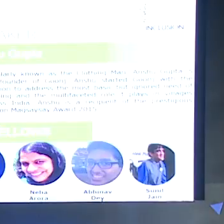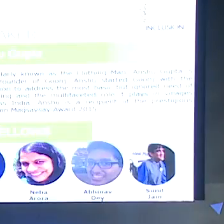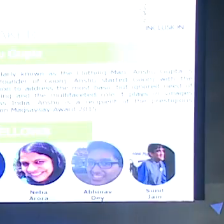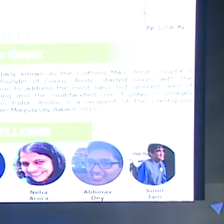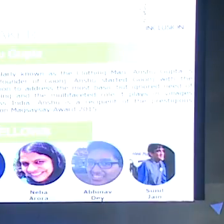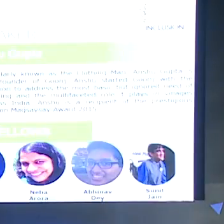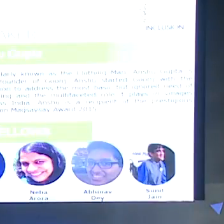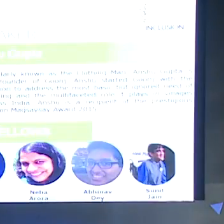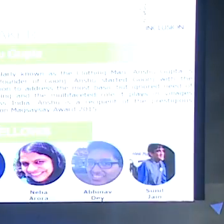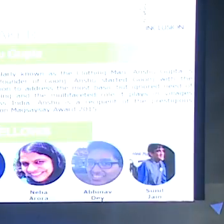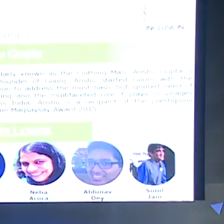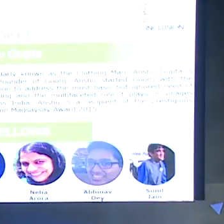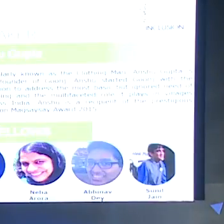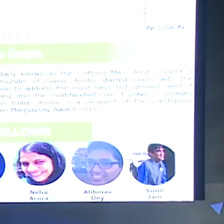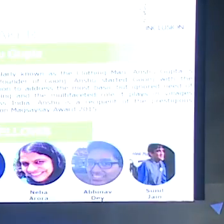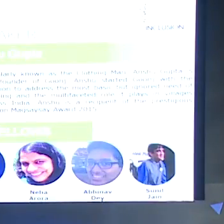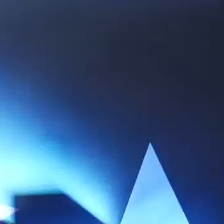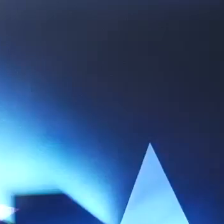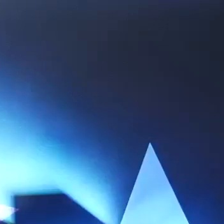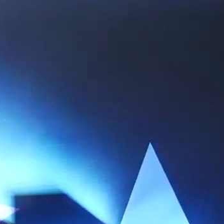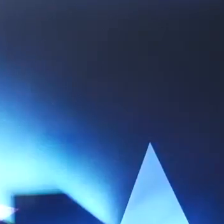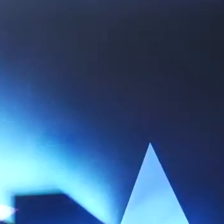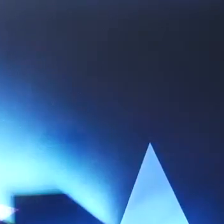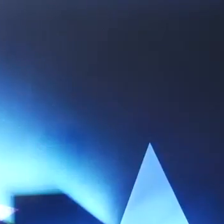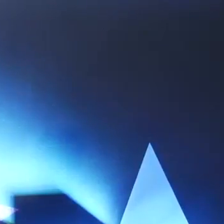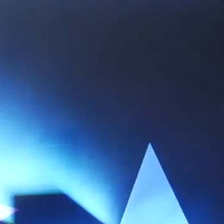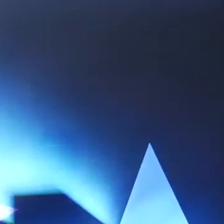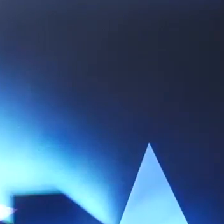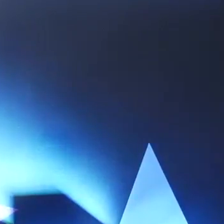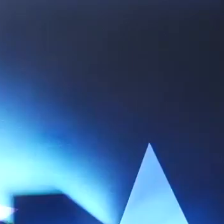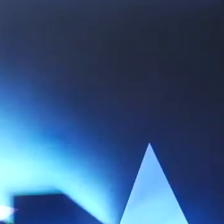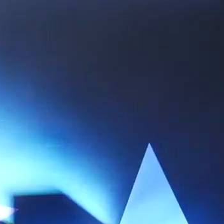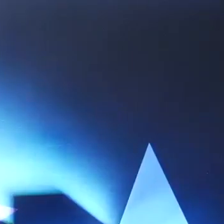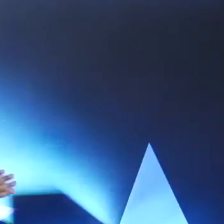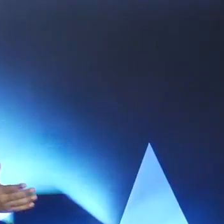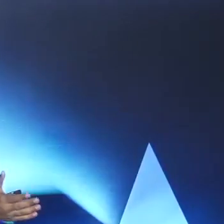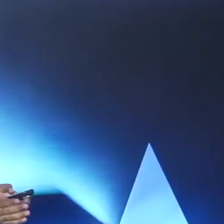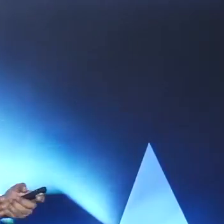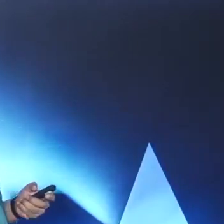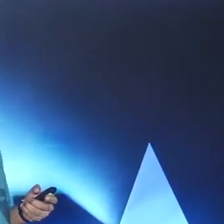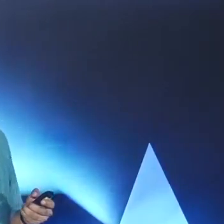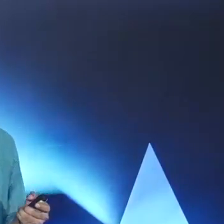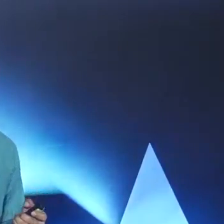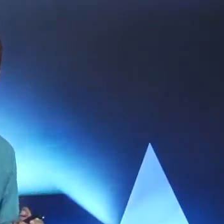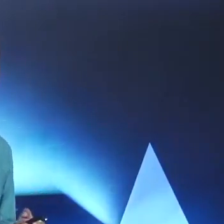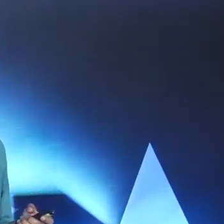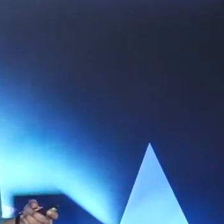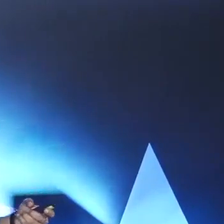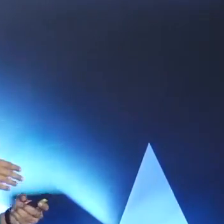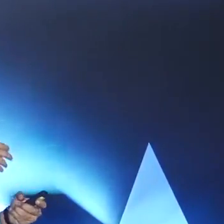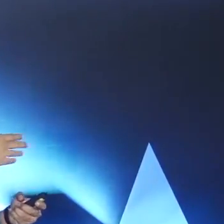I think the most beautiful award I got today was a beautiful hug from Razdeep. And the moment he